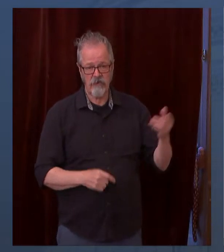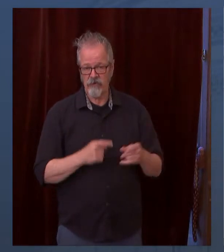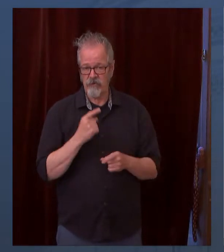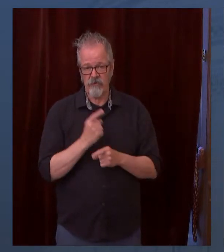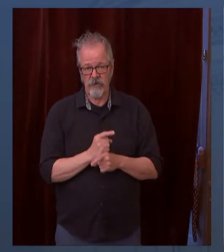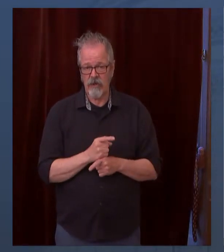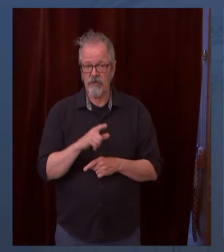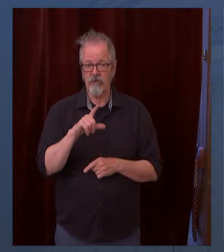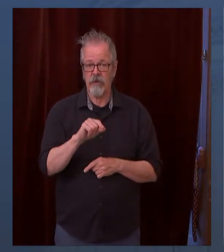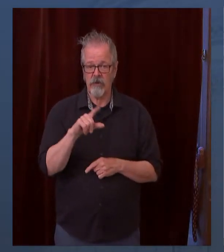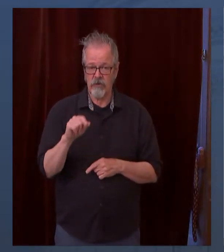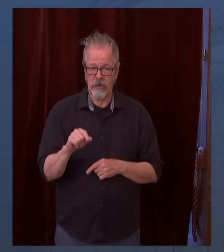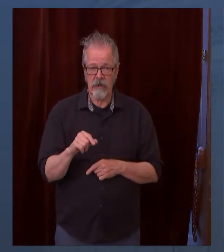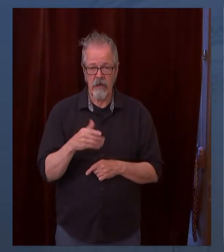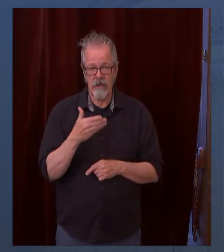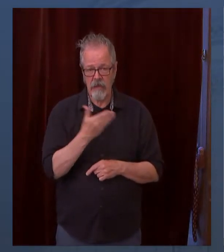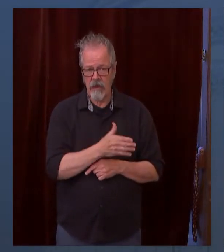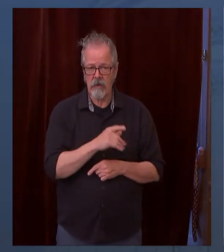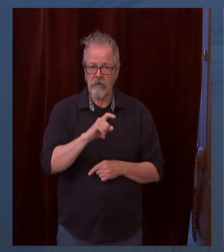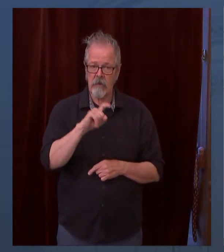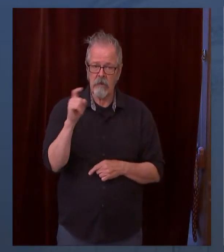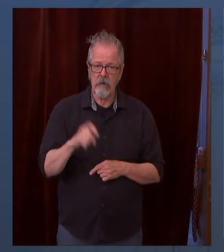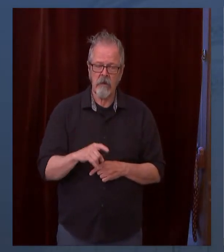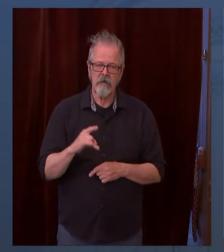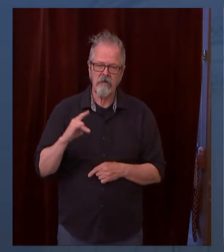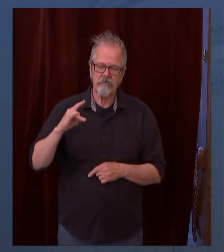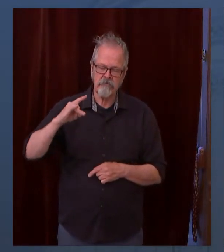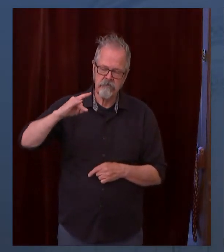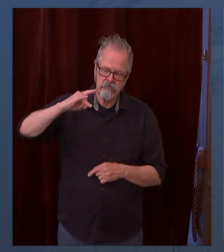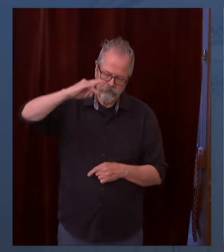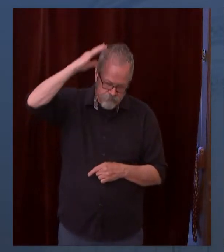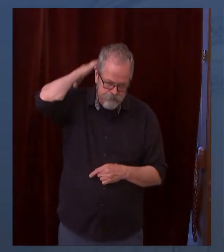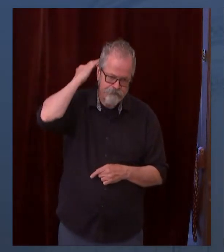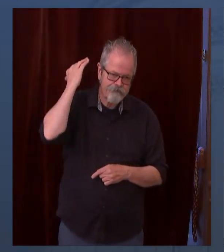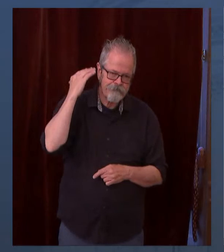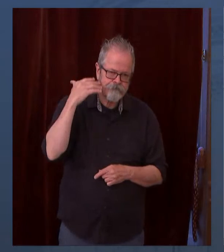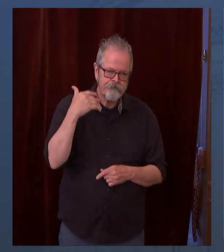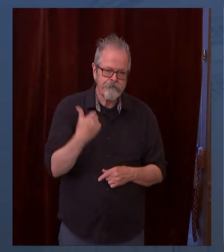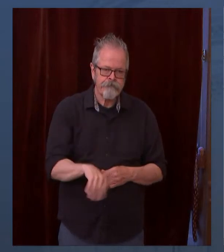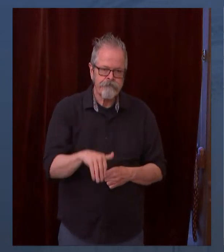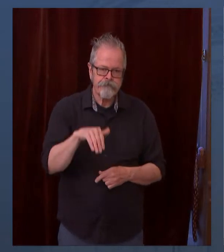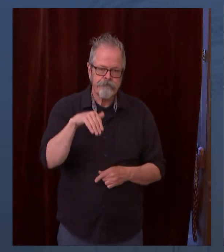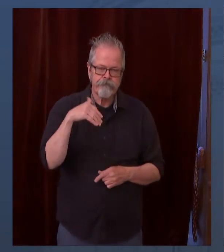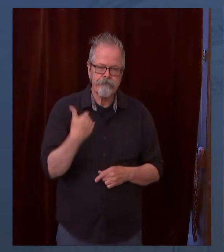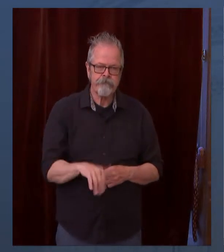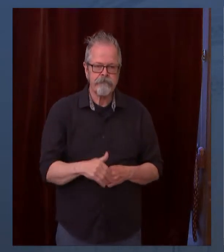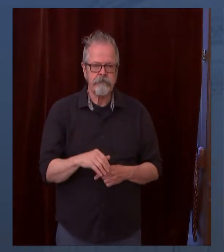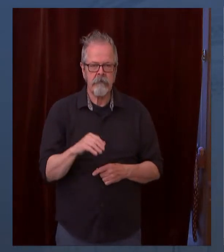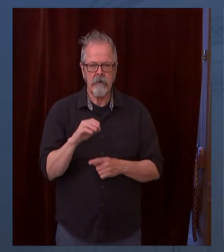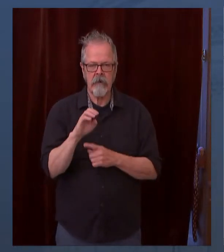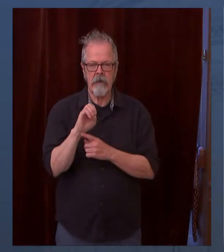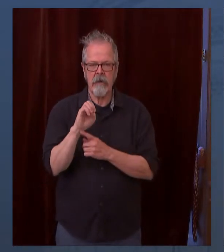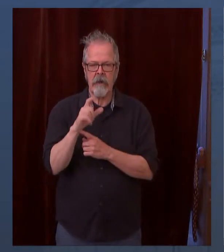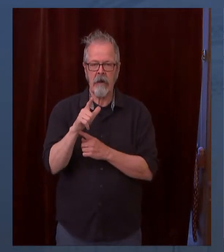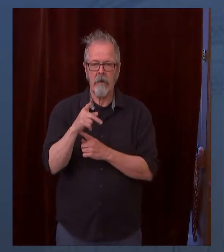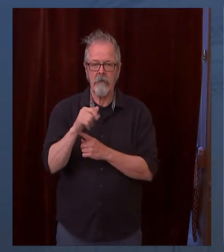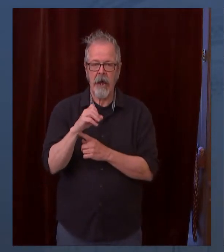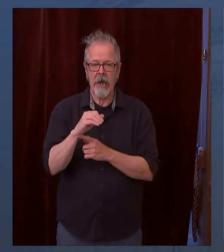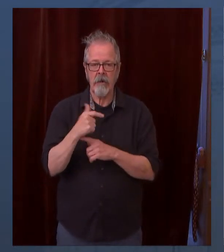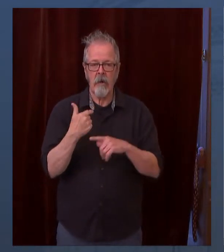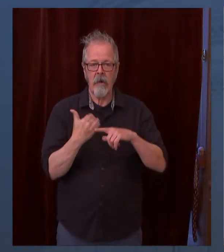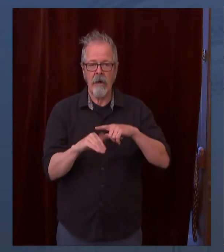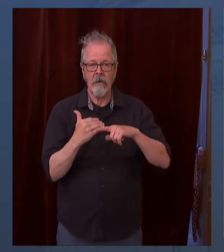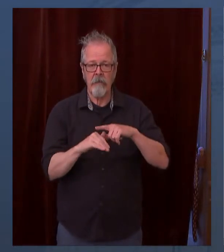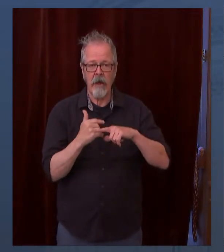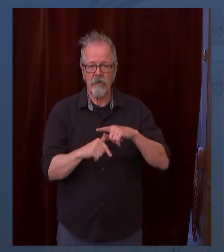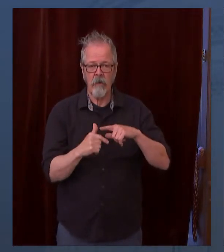very difficult. We saw communities, and the one that comes to mind was El Paso, where frankly we